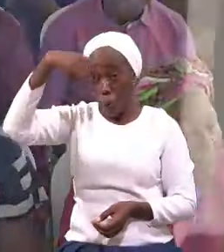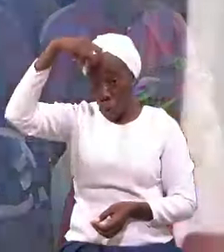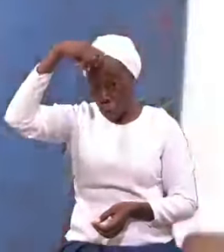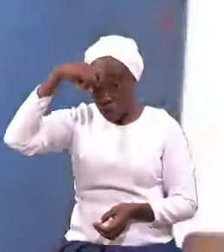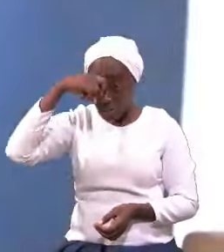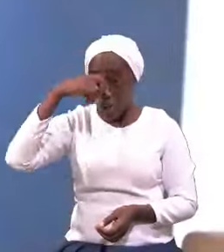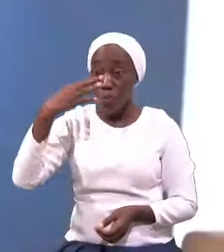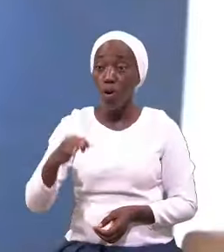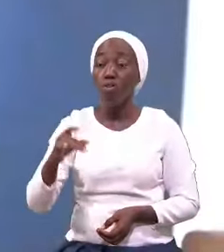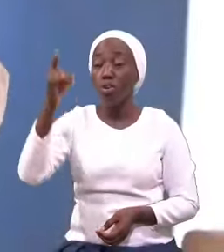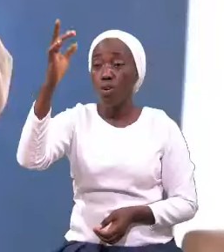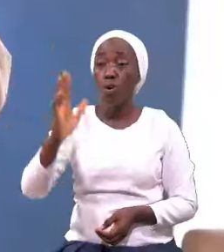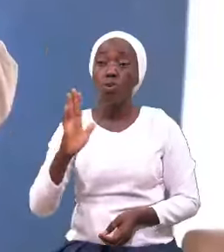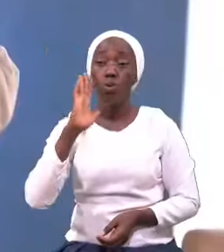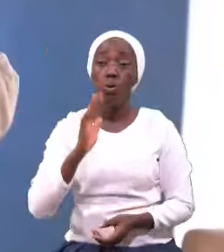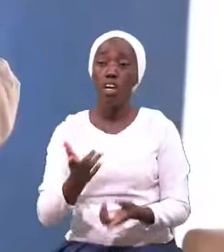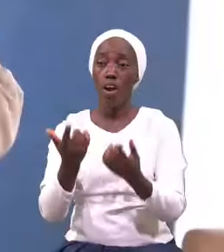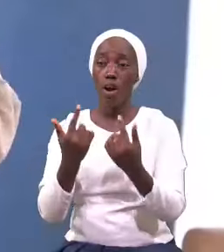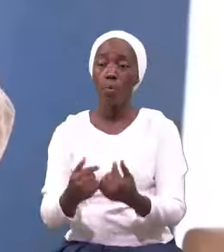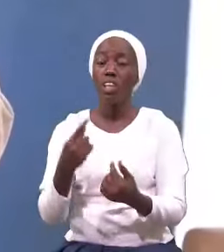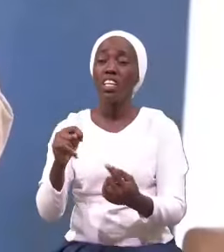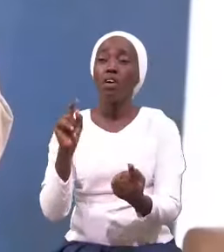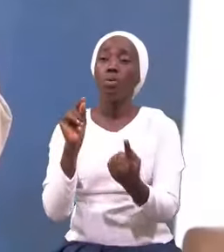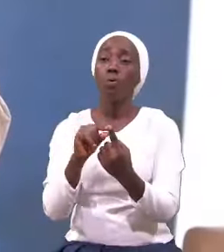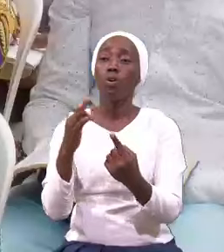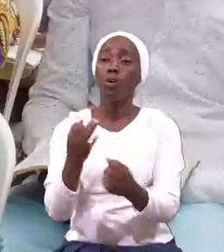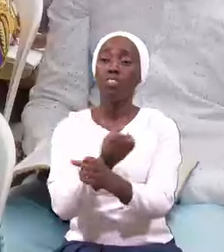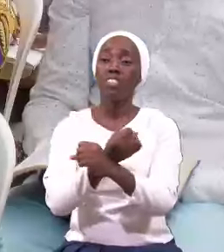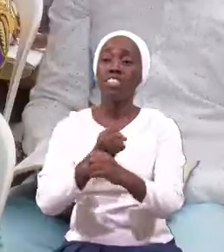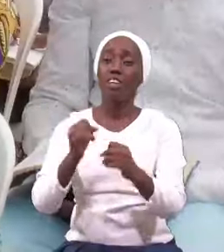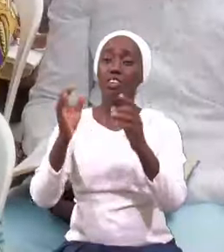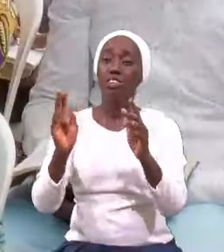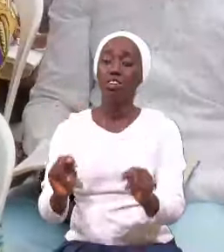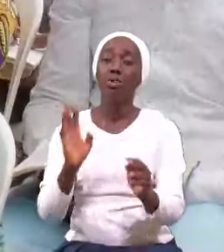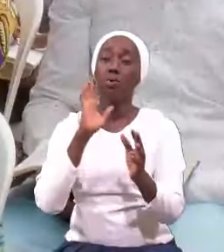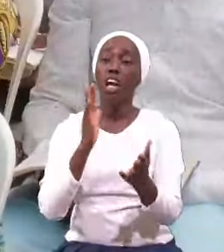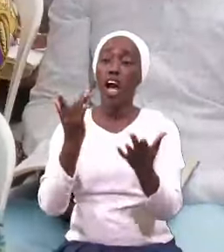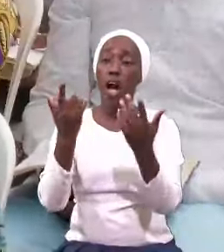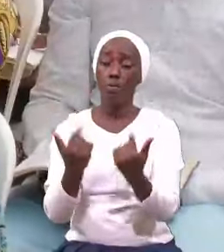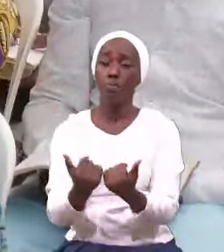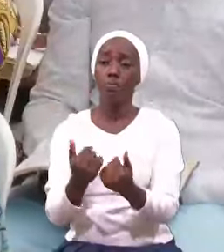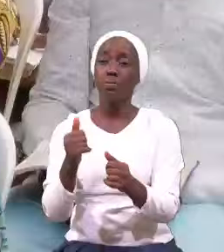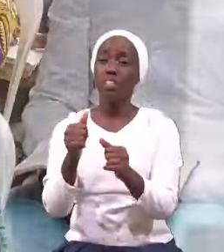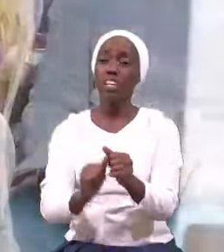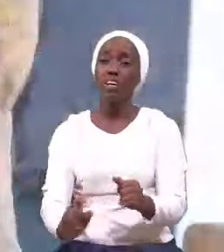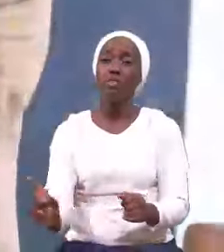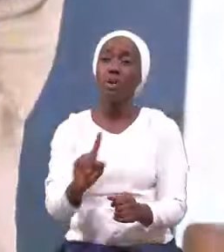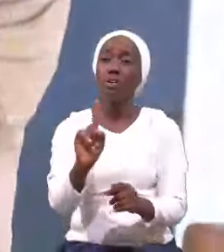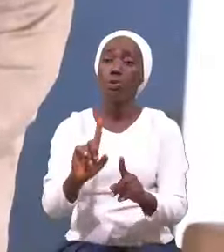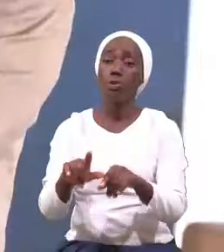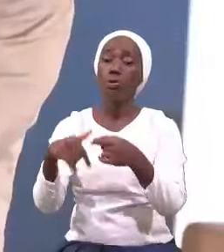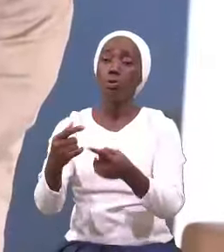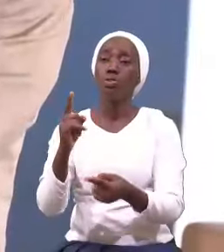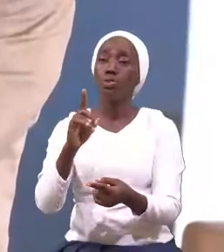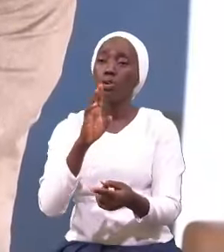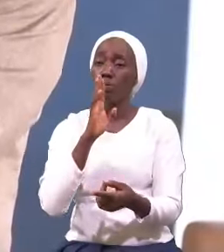out. The word of salvation will come out. And everywhere you go, you'll be